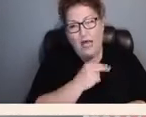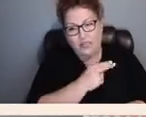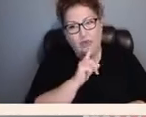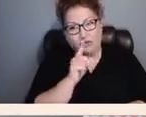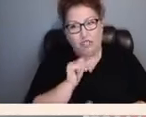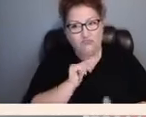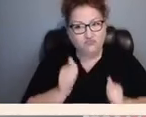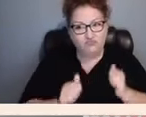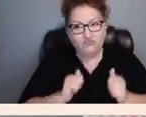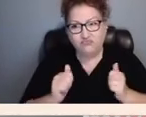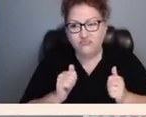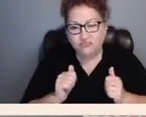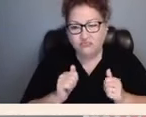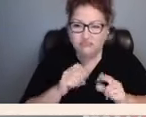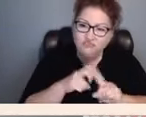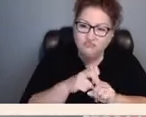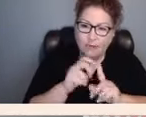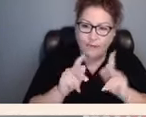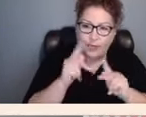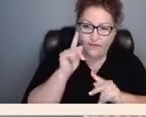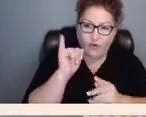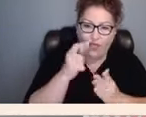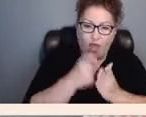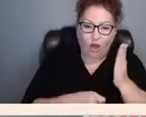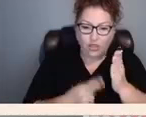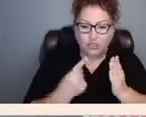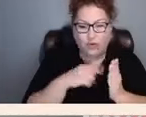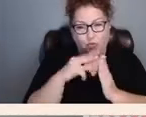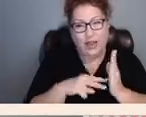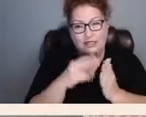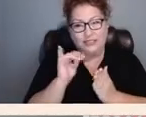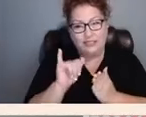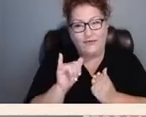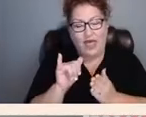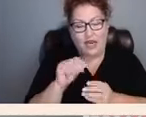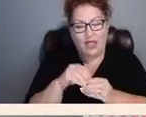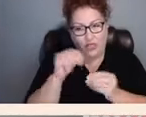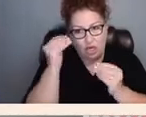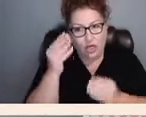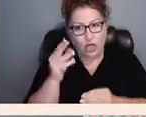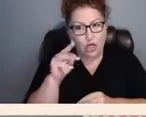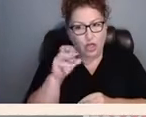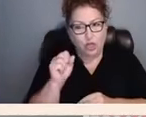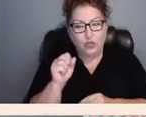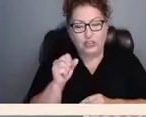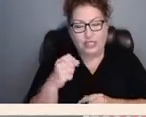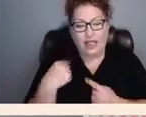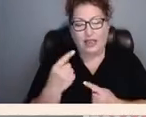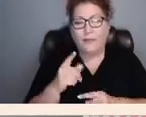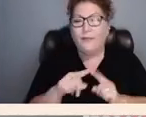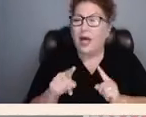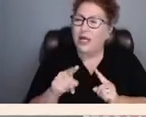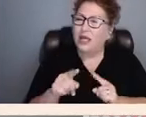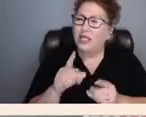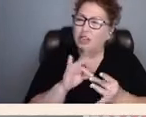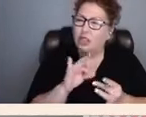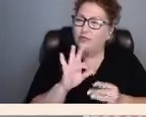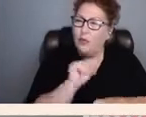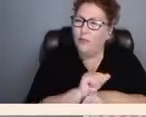after people for those costs. We've read some of that in the news lately. But do they treat, in terms of your employment, is it treated